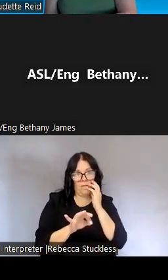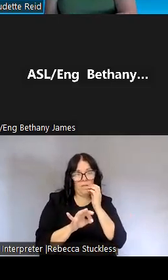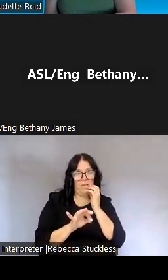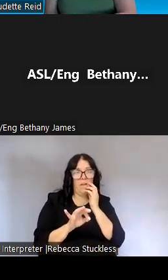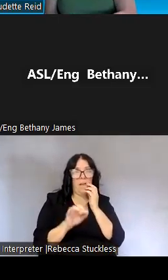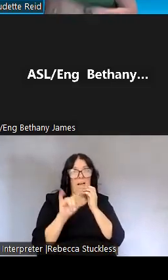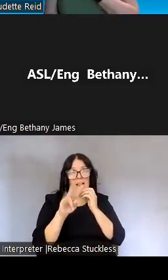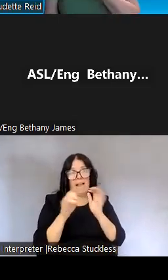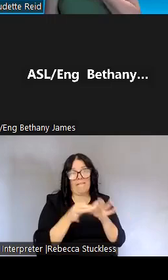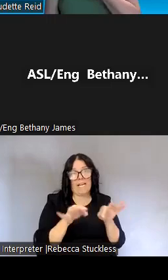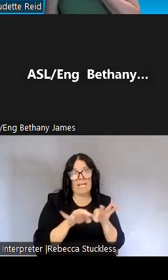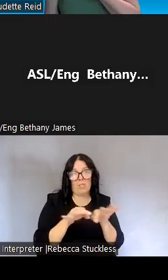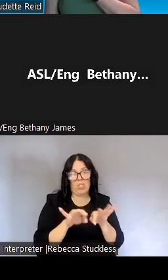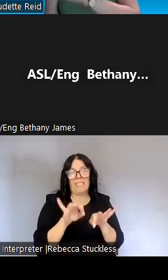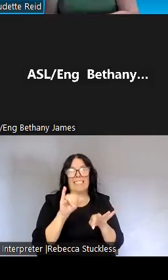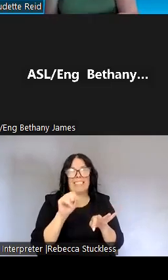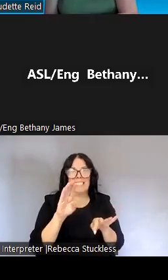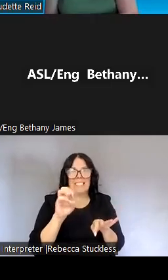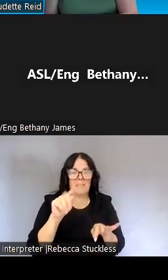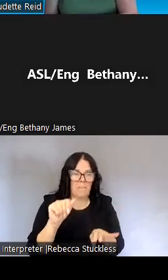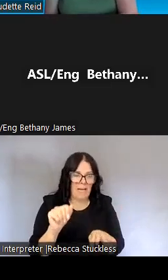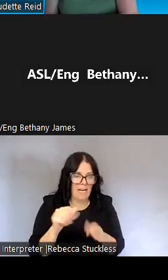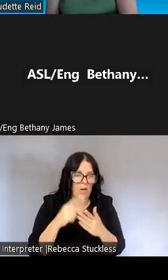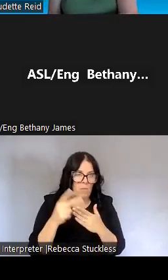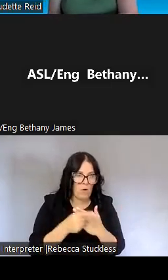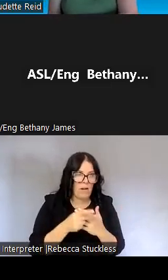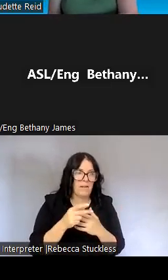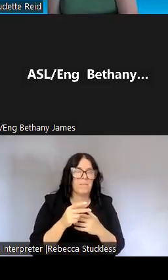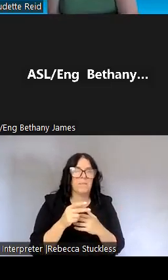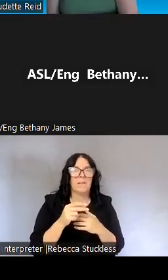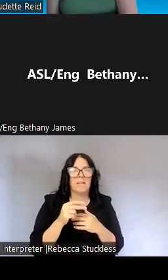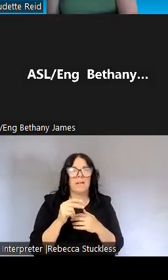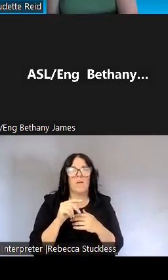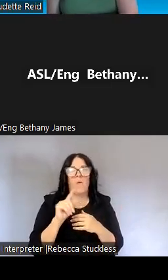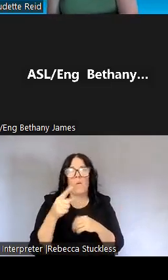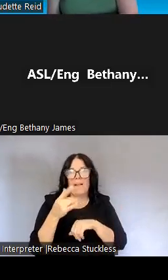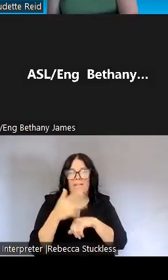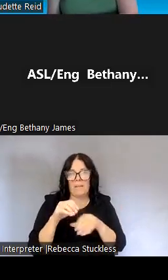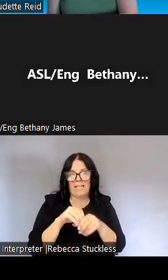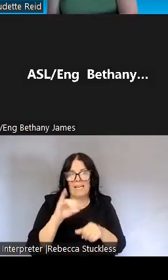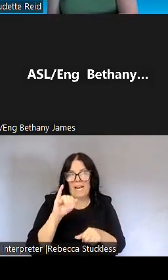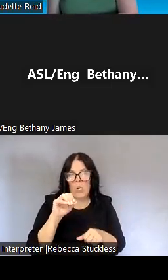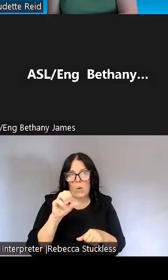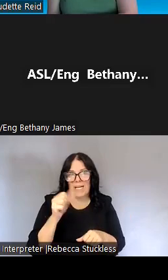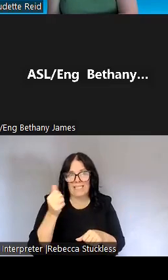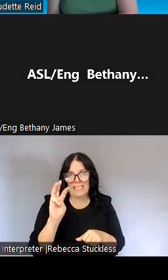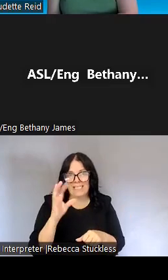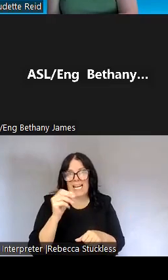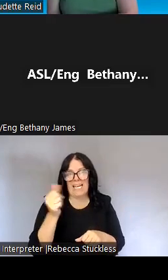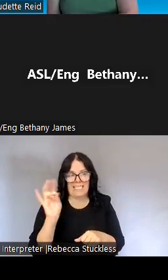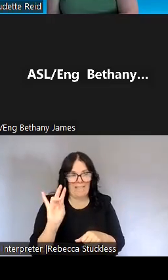Live Captions is a beta program. It's available only in iOS 16 and